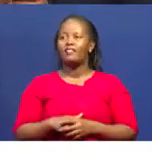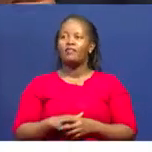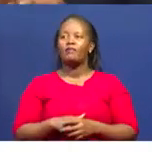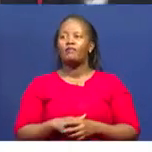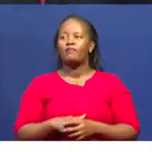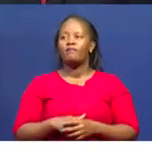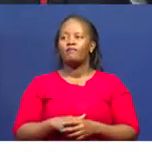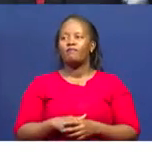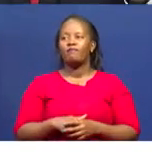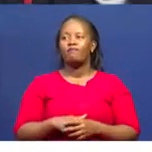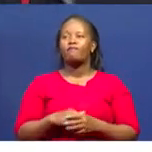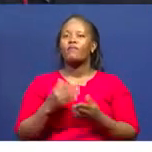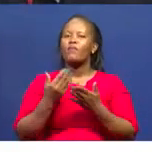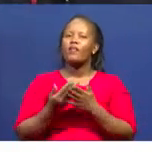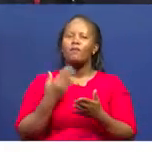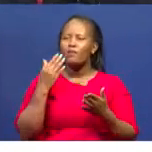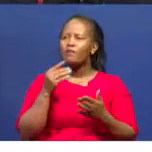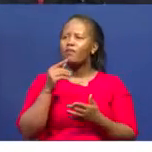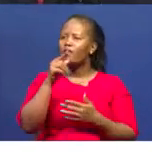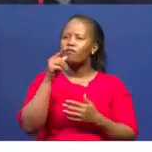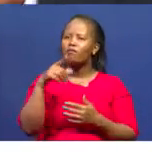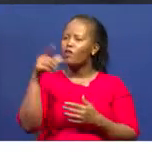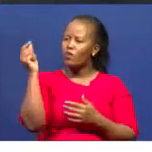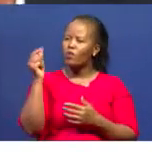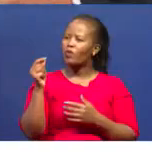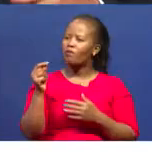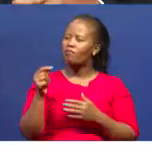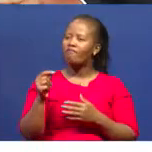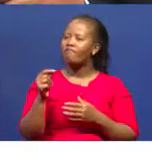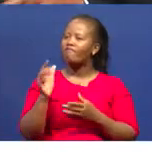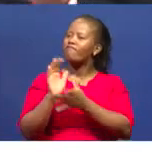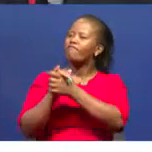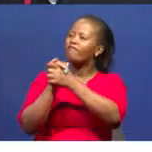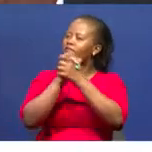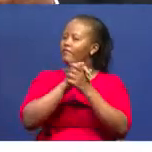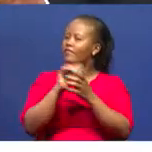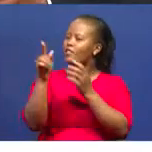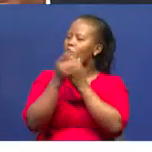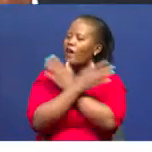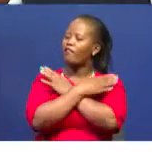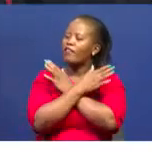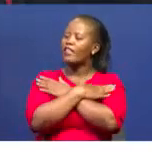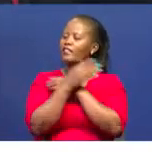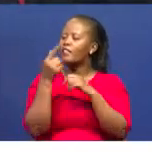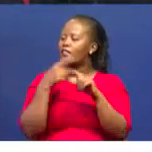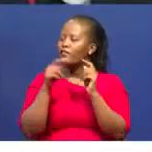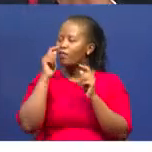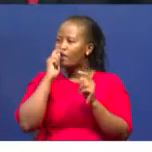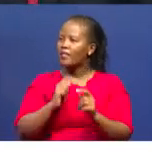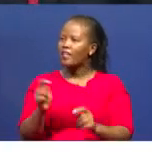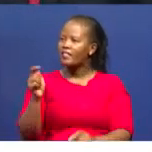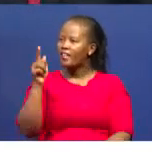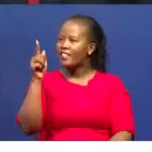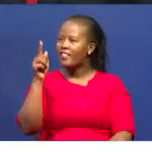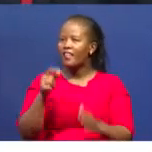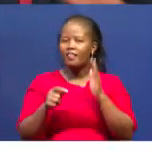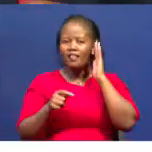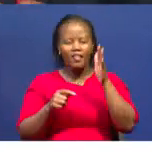All right. And before you leave, just say hello to Jeffrey Leah, who's down in Tanzania. Jeffrey, a very good morning to you. Fred says hello.